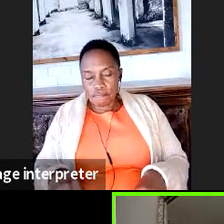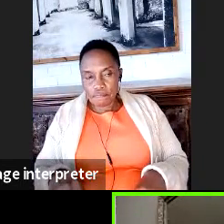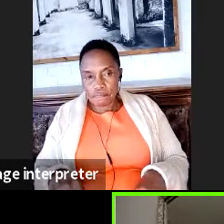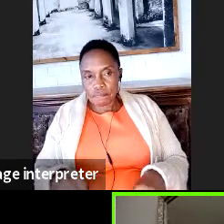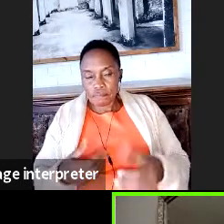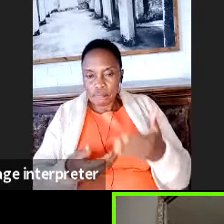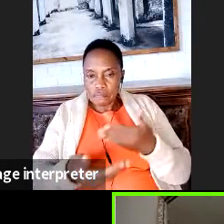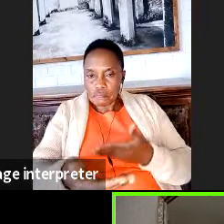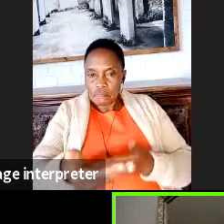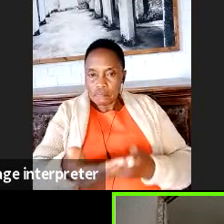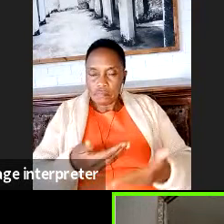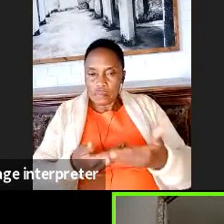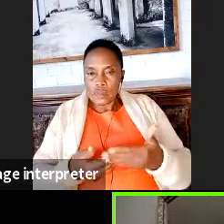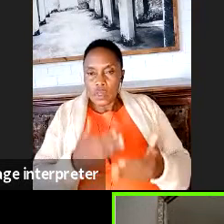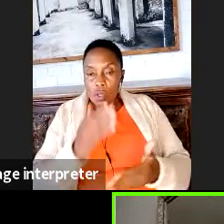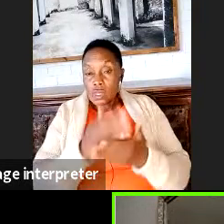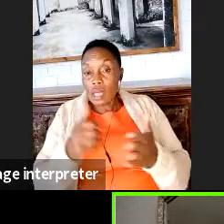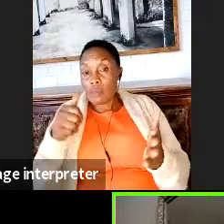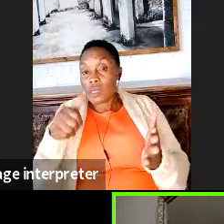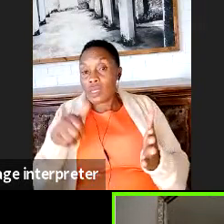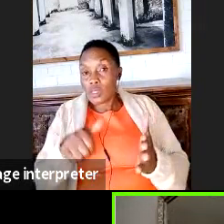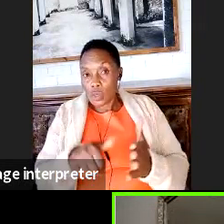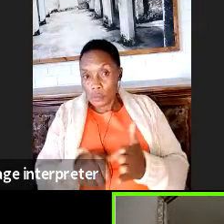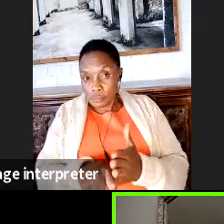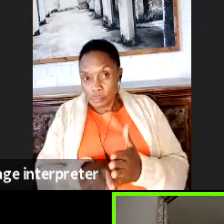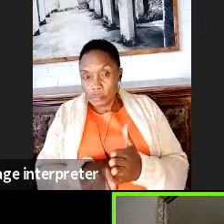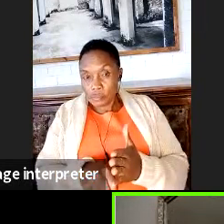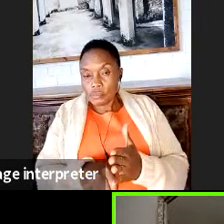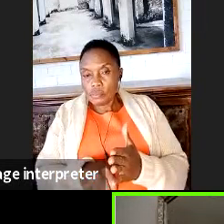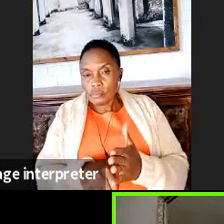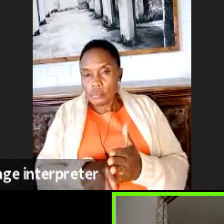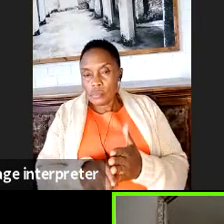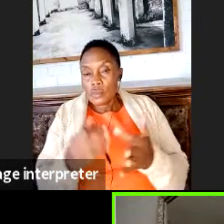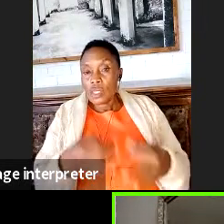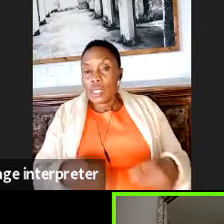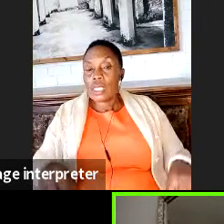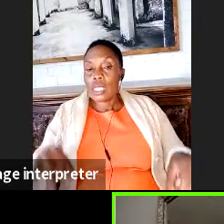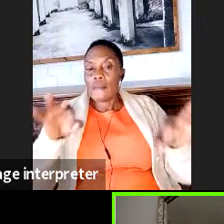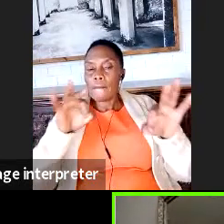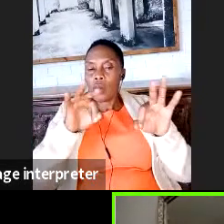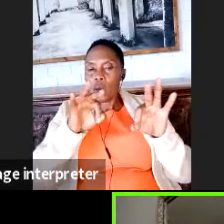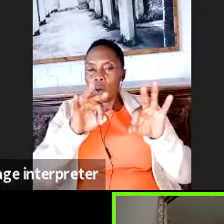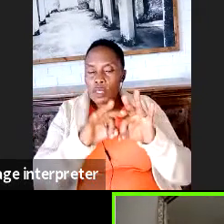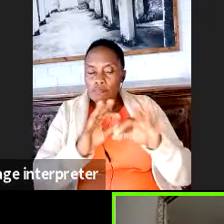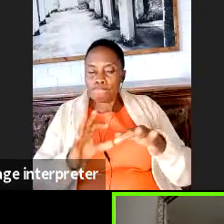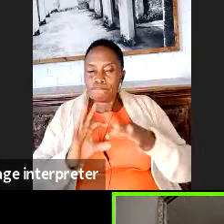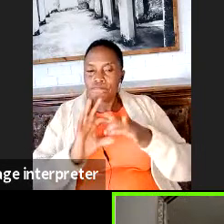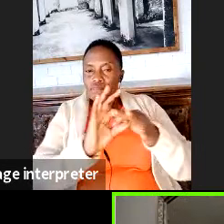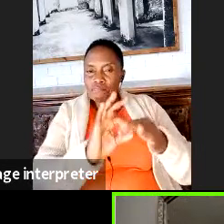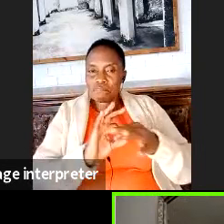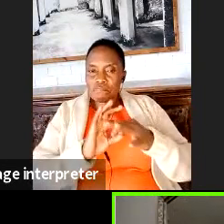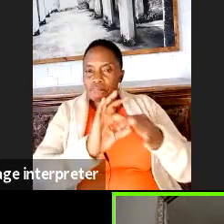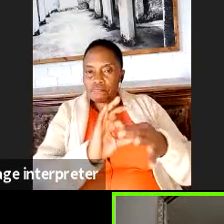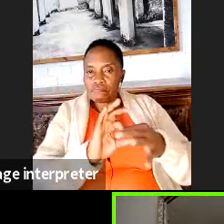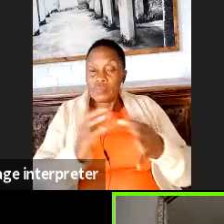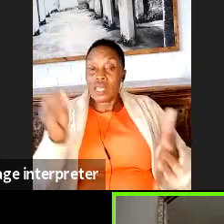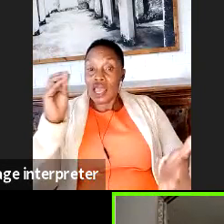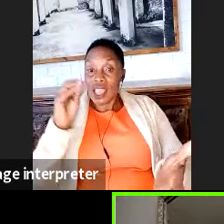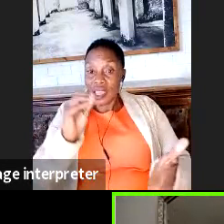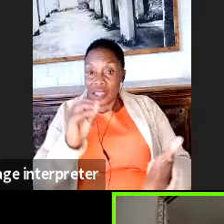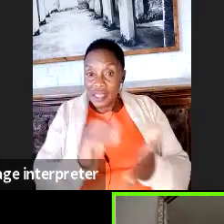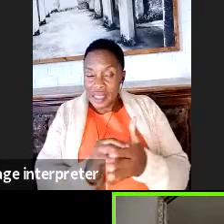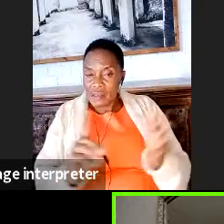engage on specific issues. The importance is also collaboration again. Find opportunities